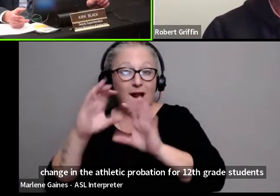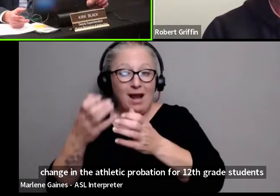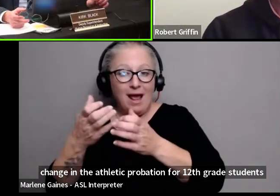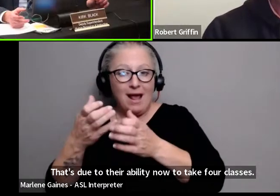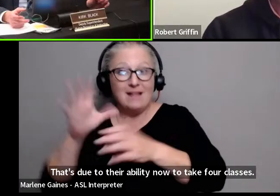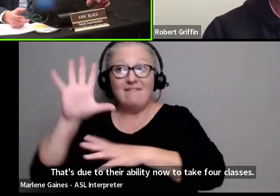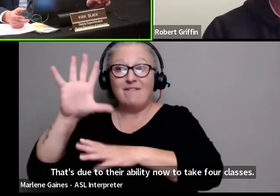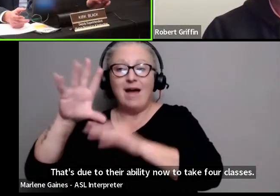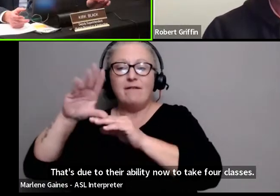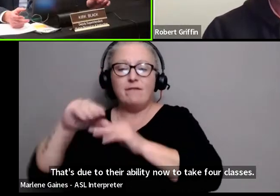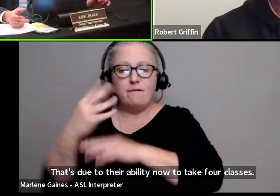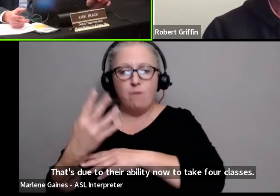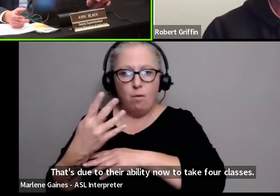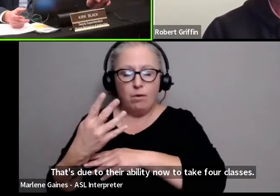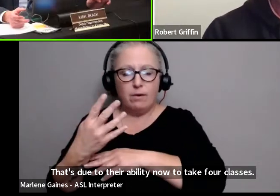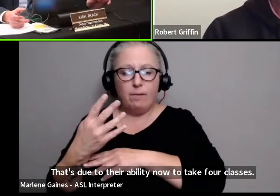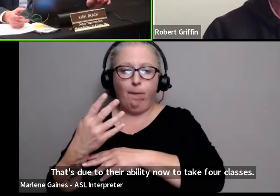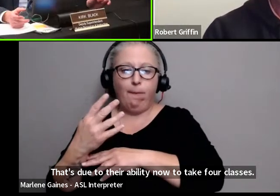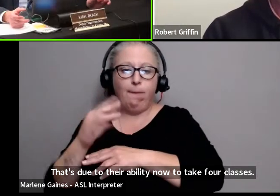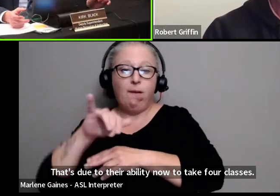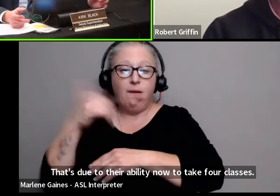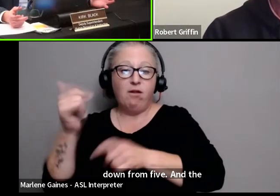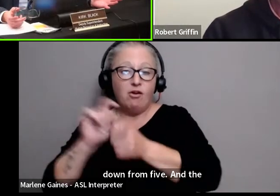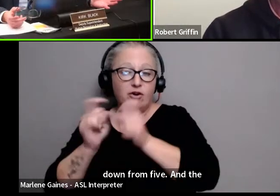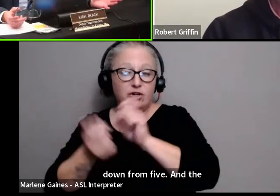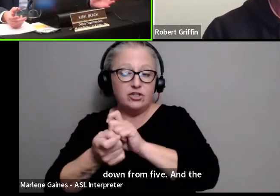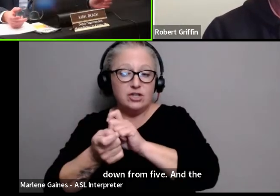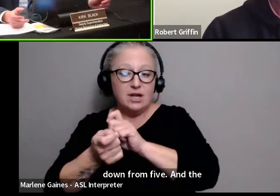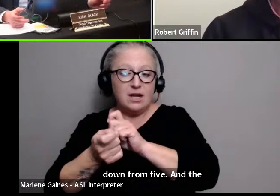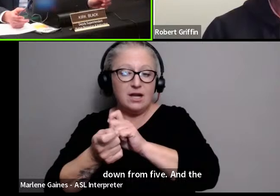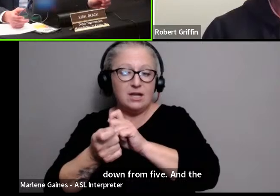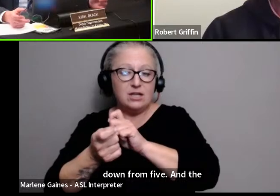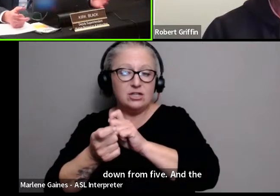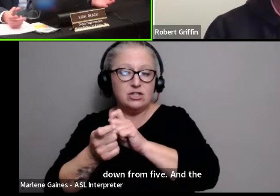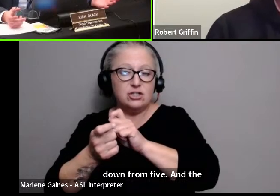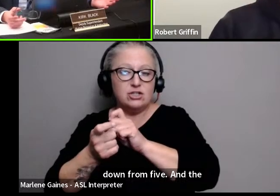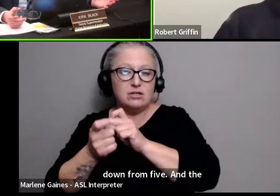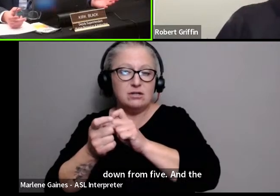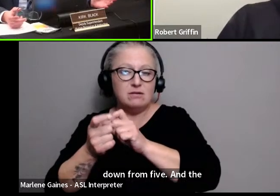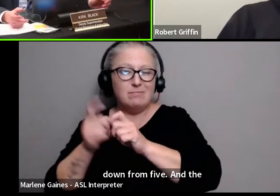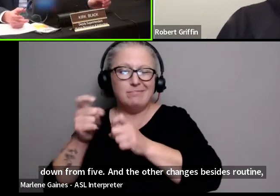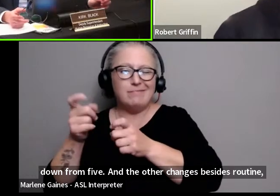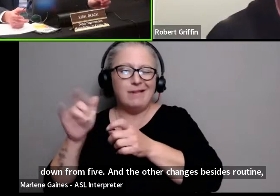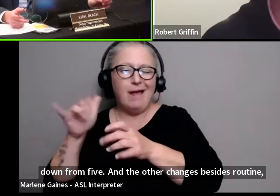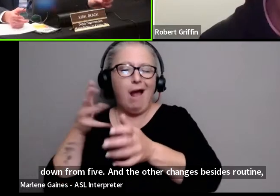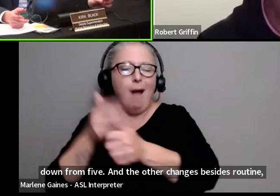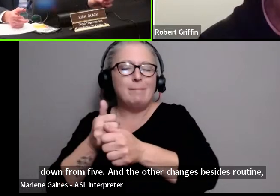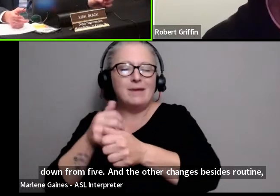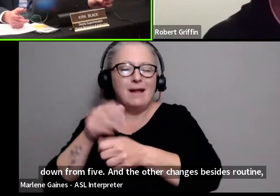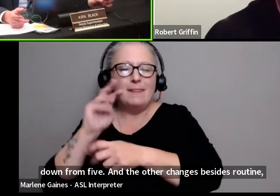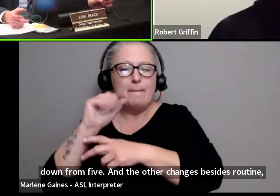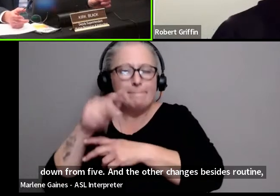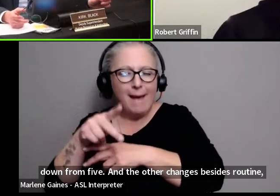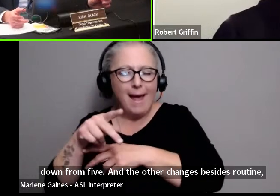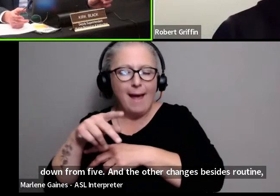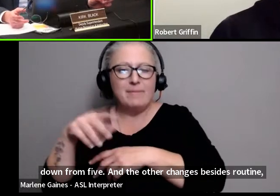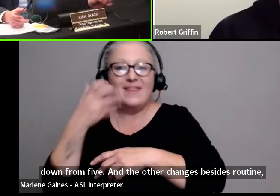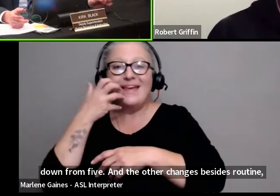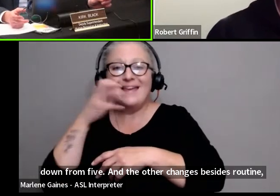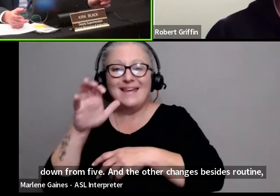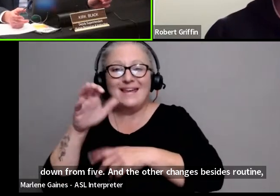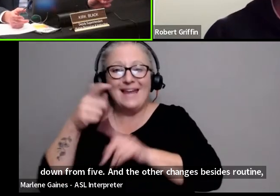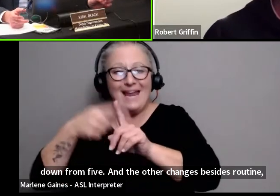5. And the other changes, besides routine, like updating the maps and such, are the heat